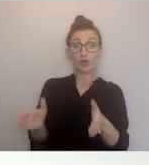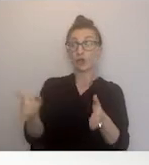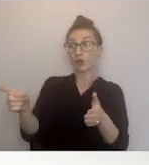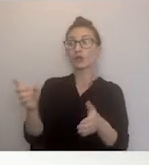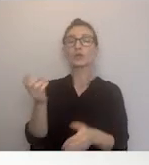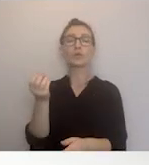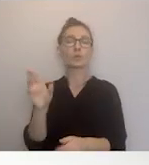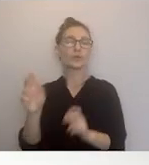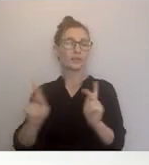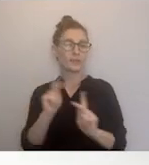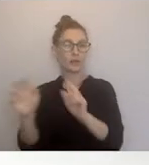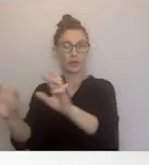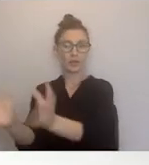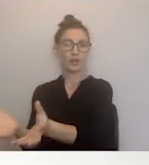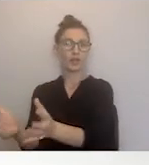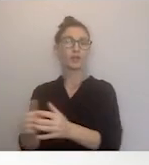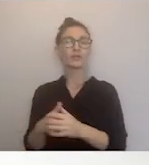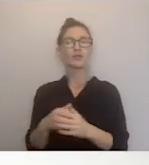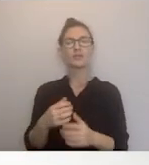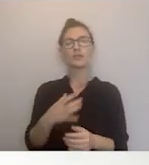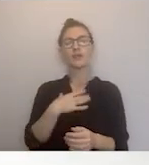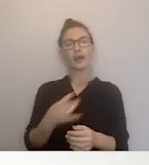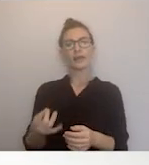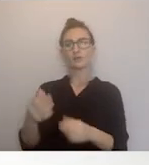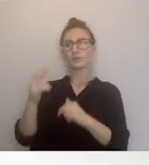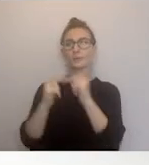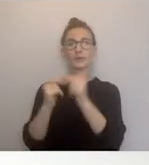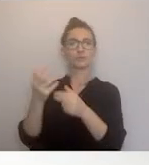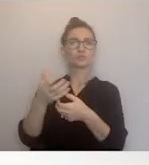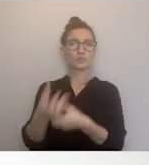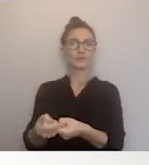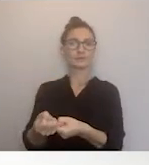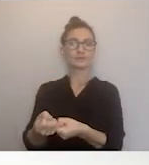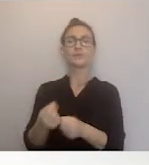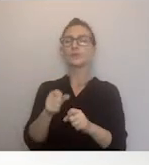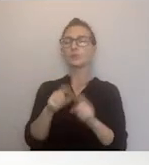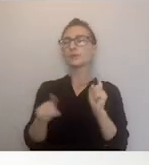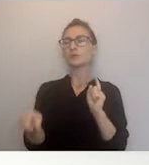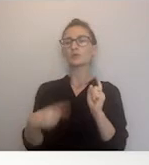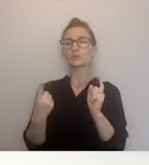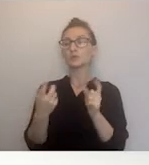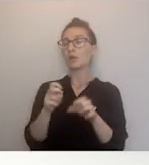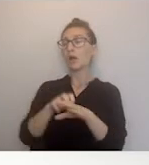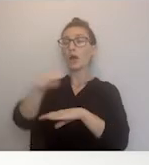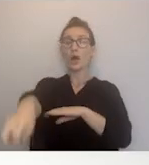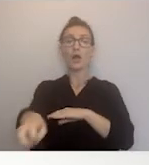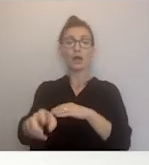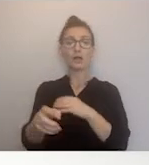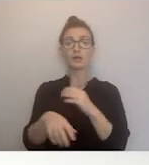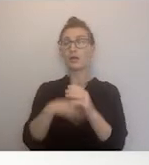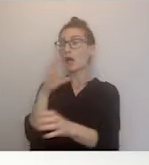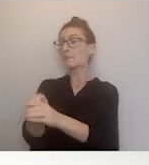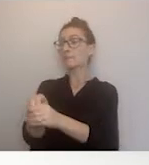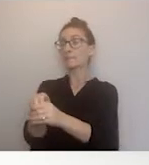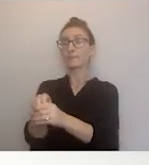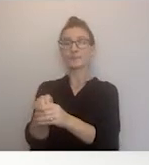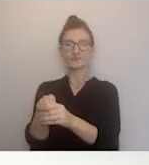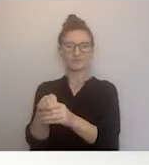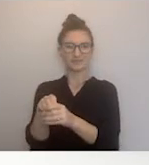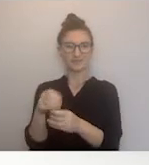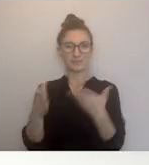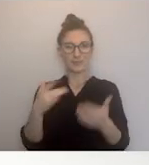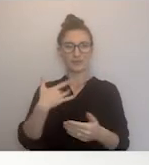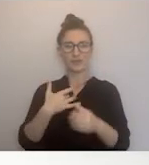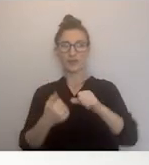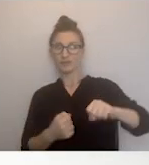population or the partner themselves, and I'm a big component of building genuine trust. You can't just jump into a group and be like, I'm gonna bring something awesome,